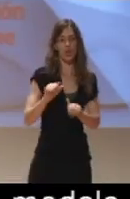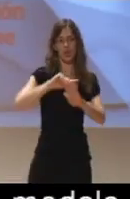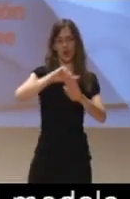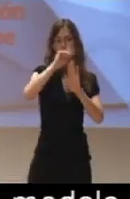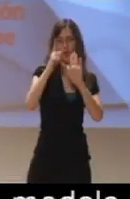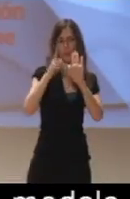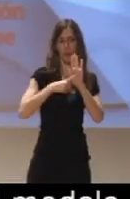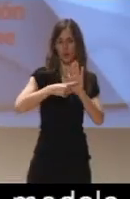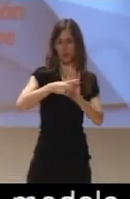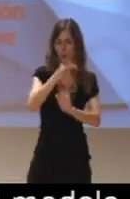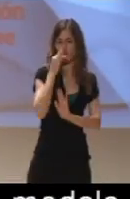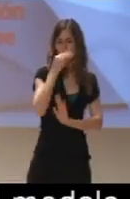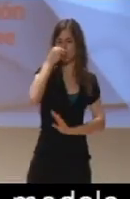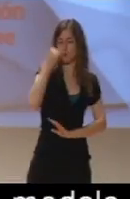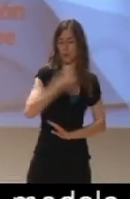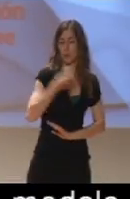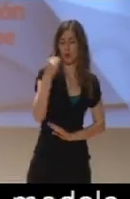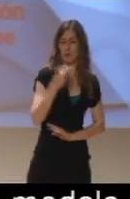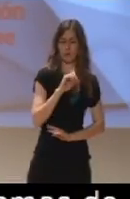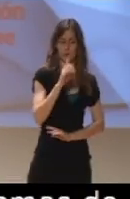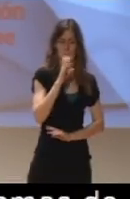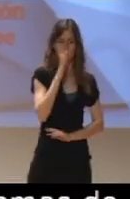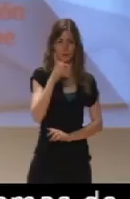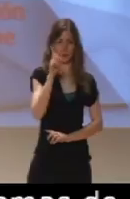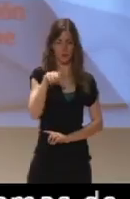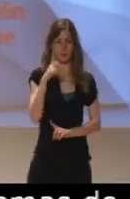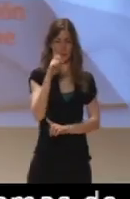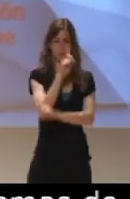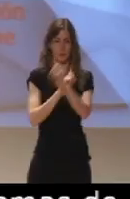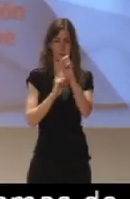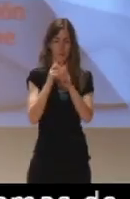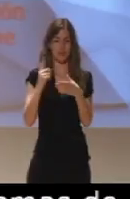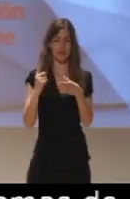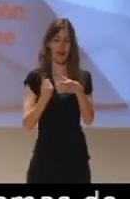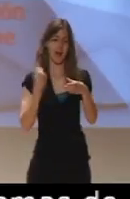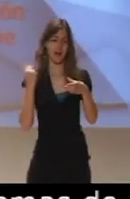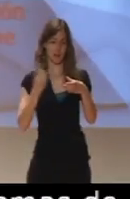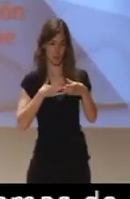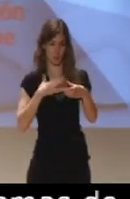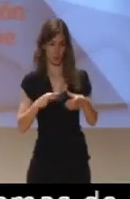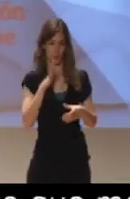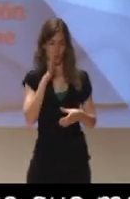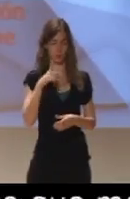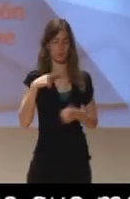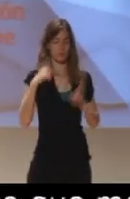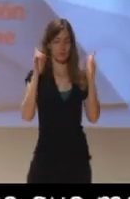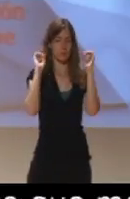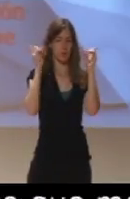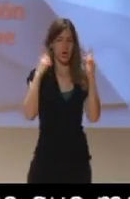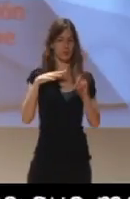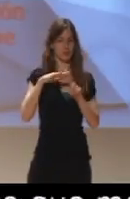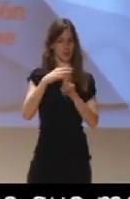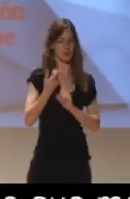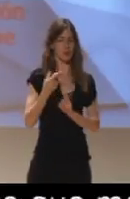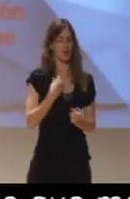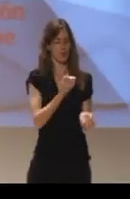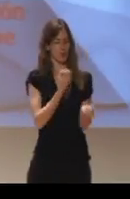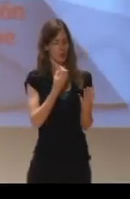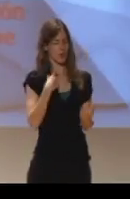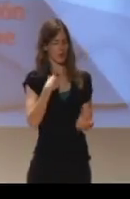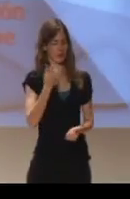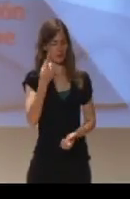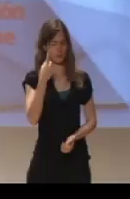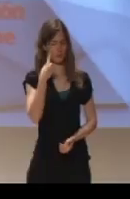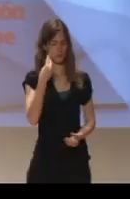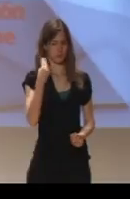it does not necessarily have to be the best solution. You have problems with isolation, and we're discussing